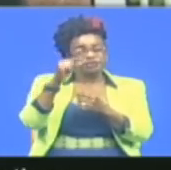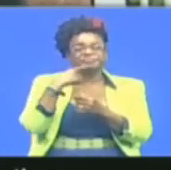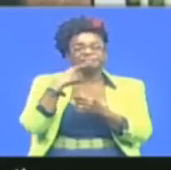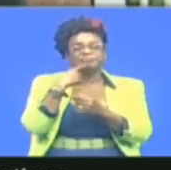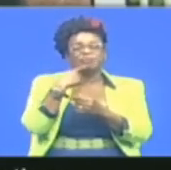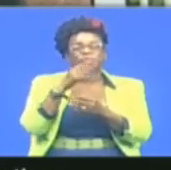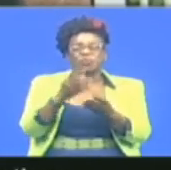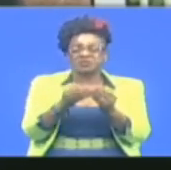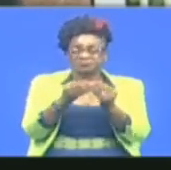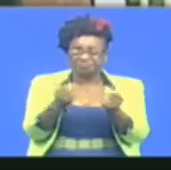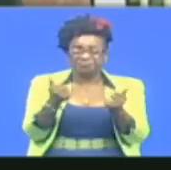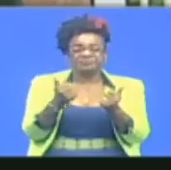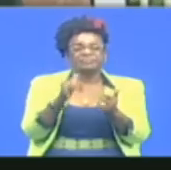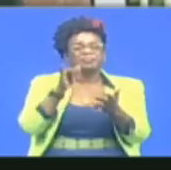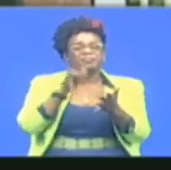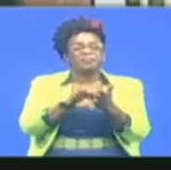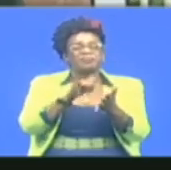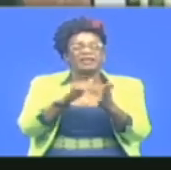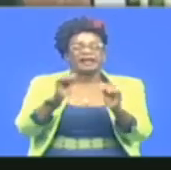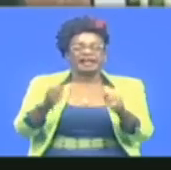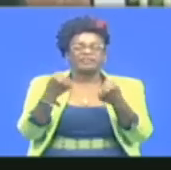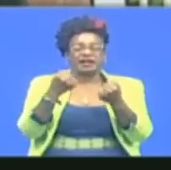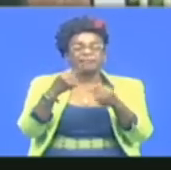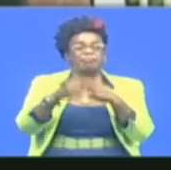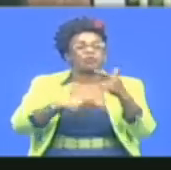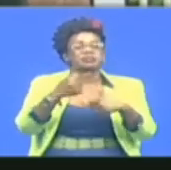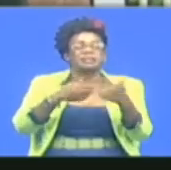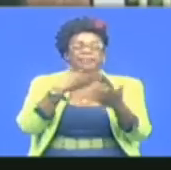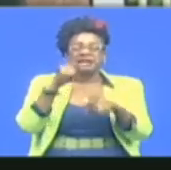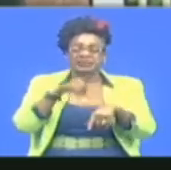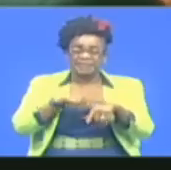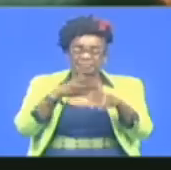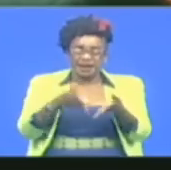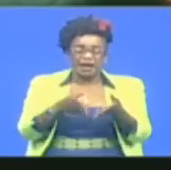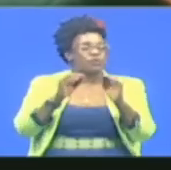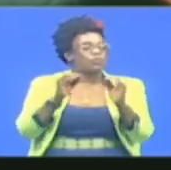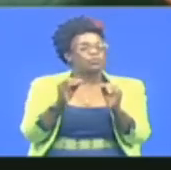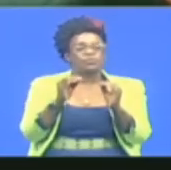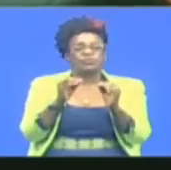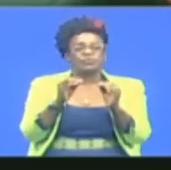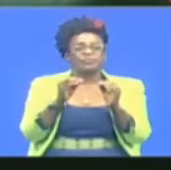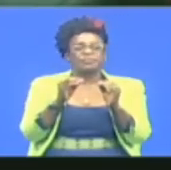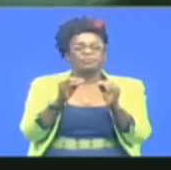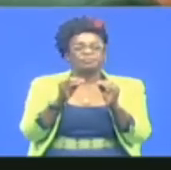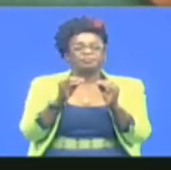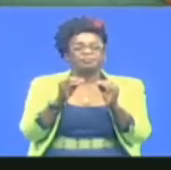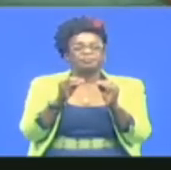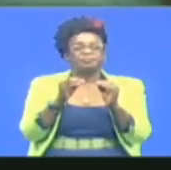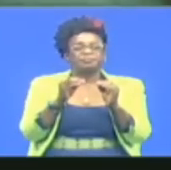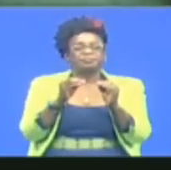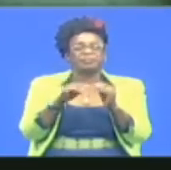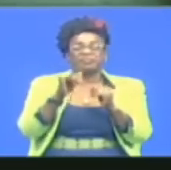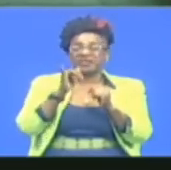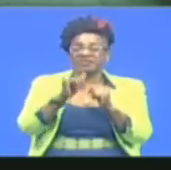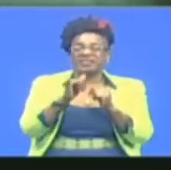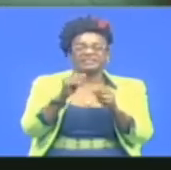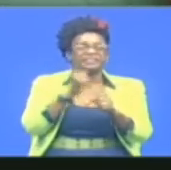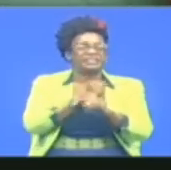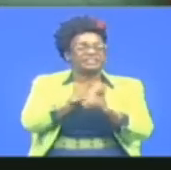recovery process. And there couldn't be a better time than now for him to prove himself. The asset recovery unit doesn't seem very